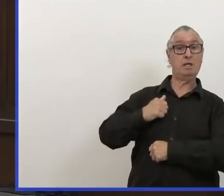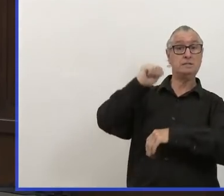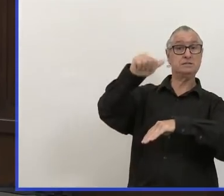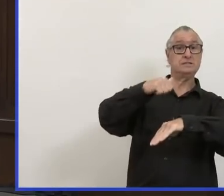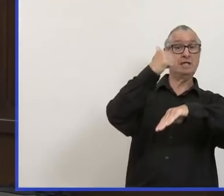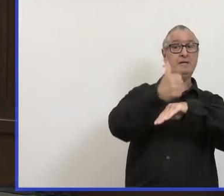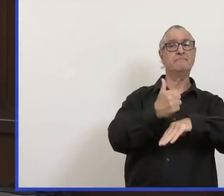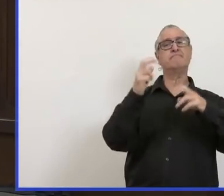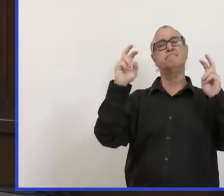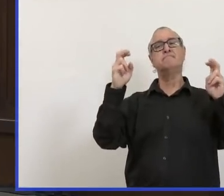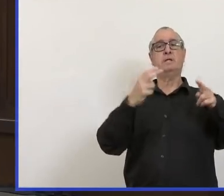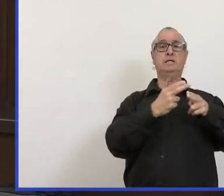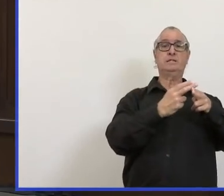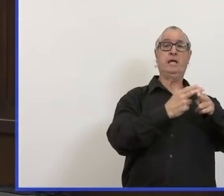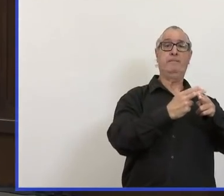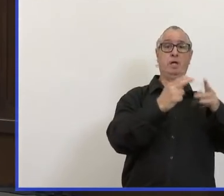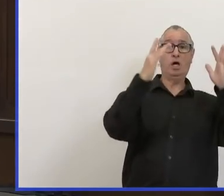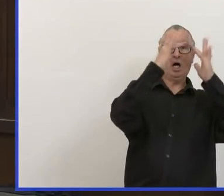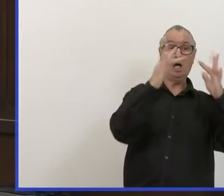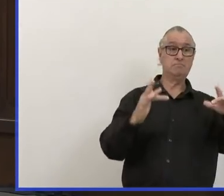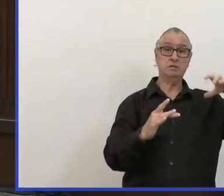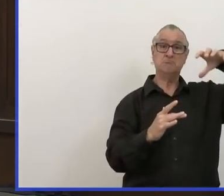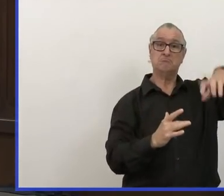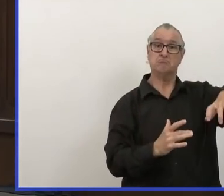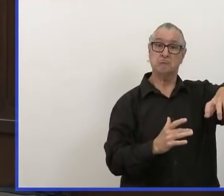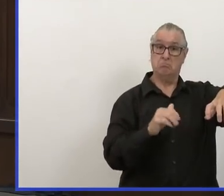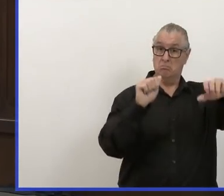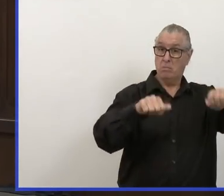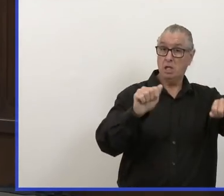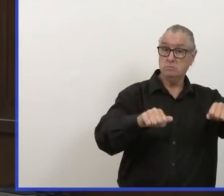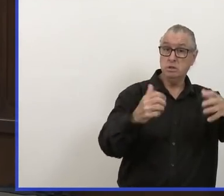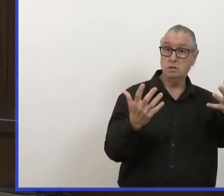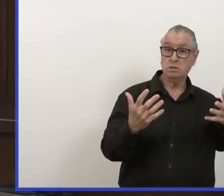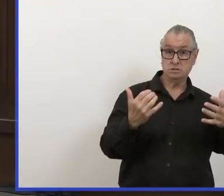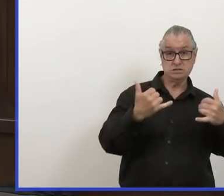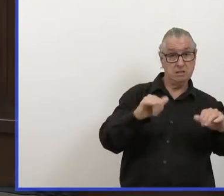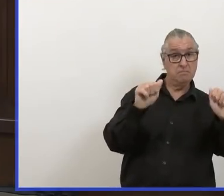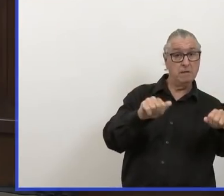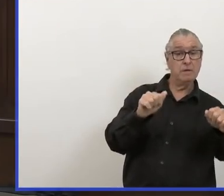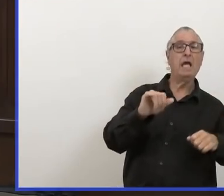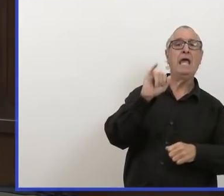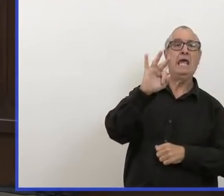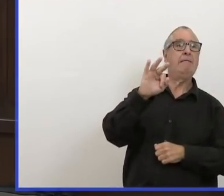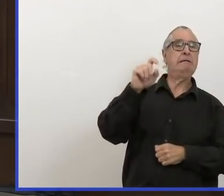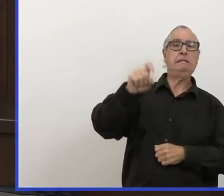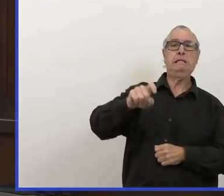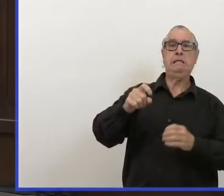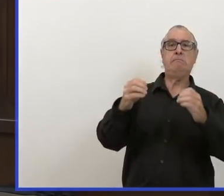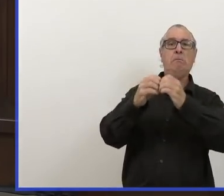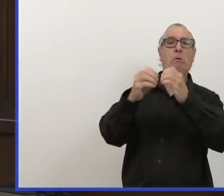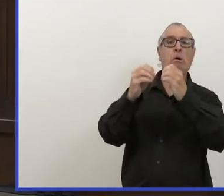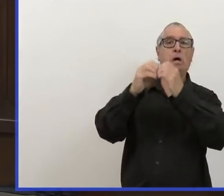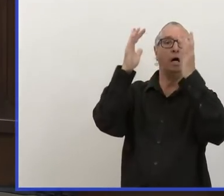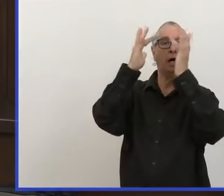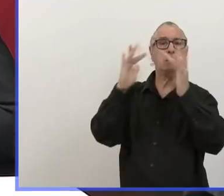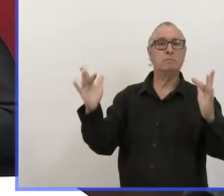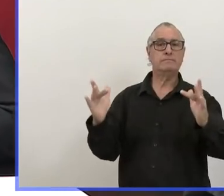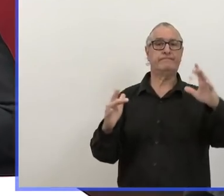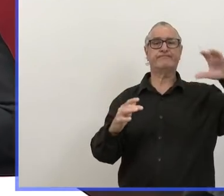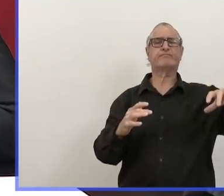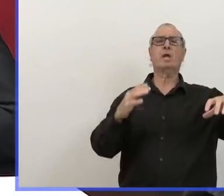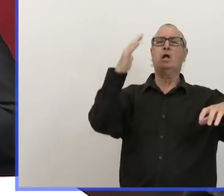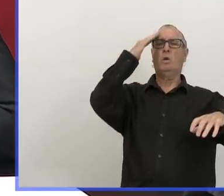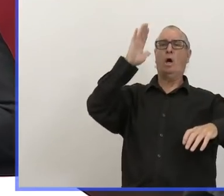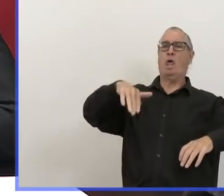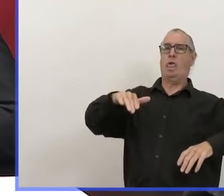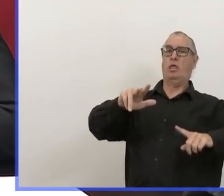Is that still on the table? And is that something the military could help with if we do need it, since we haven't reached that third wave peak yet?